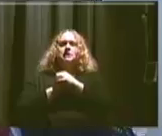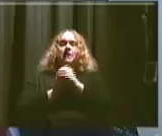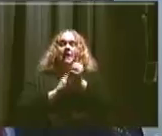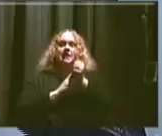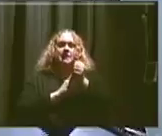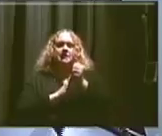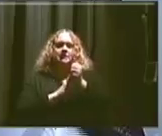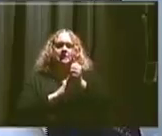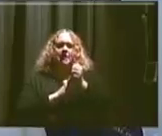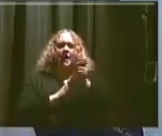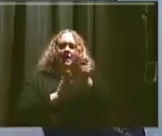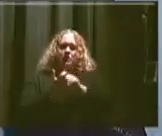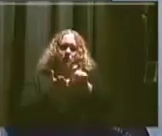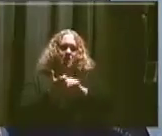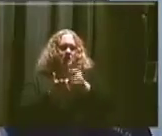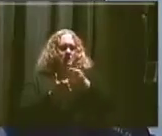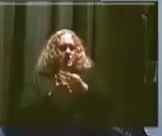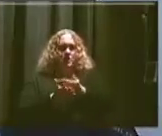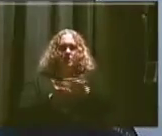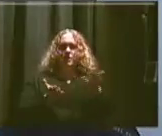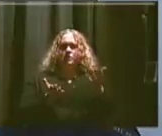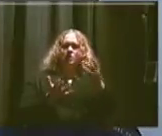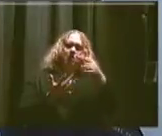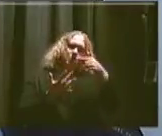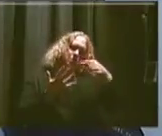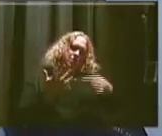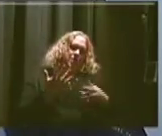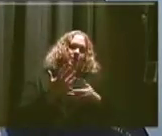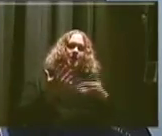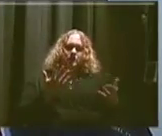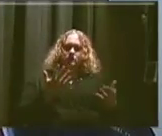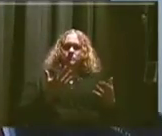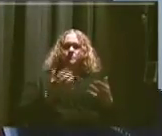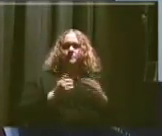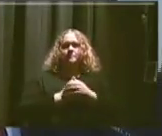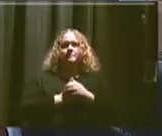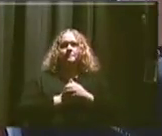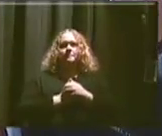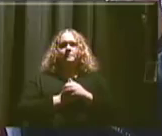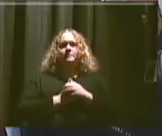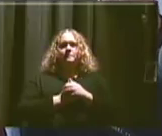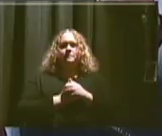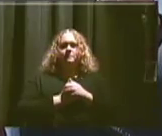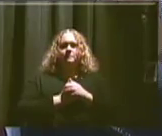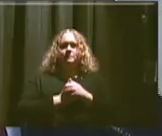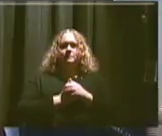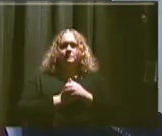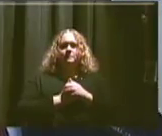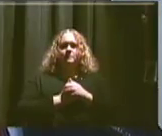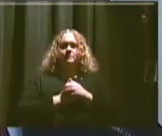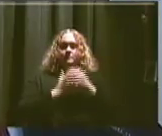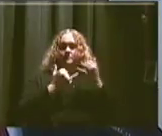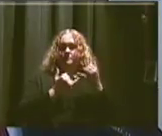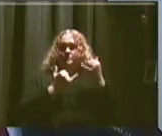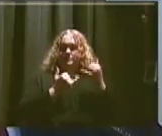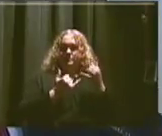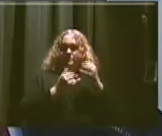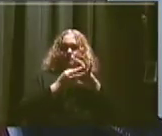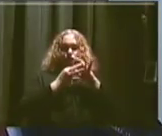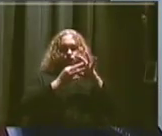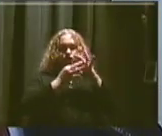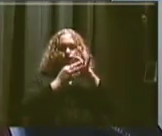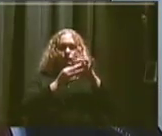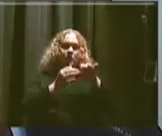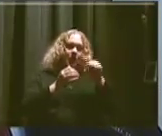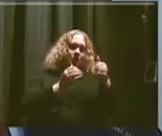ensemble. I had to jot down just a couple things, there's so many things, if you'll just bear with me real quickly. He is right now is in collaboration with